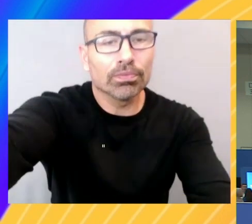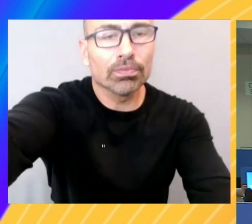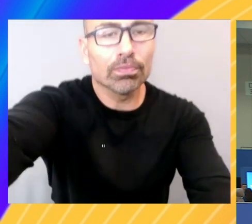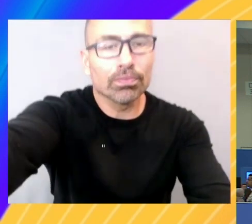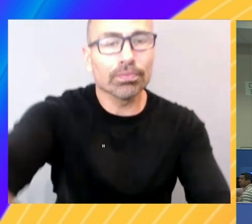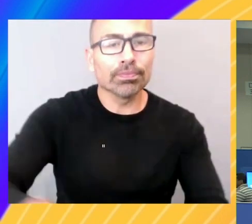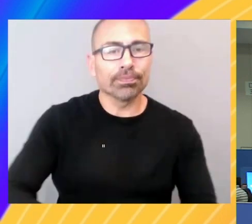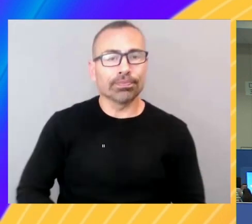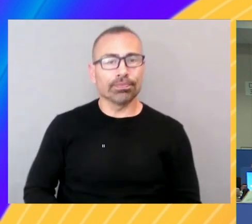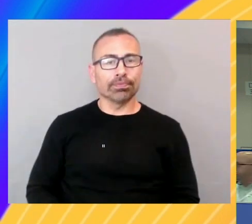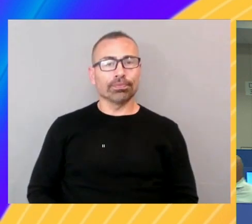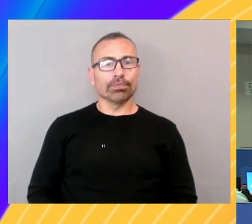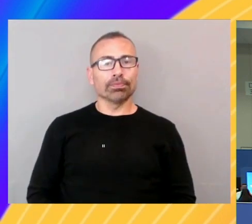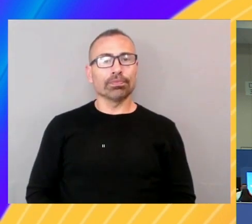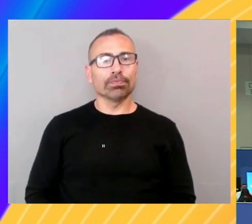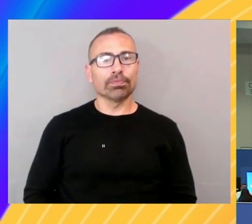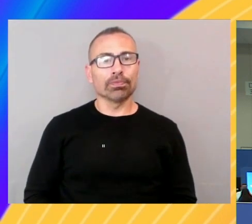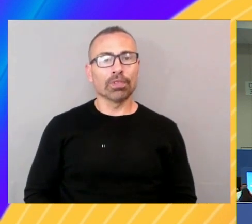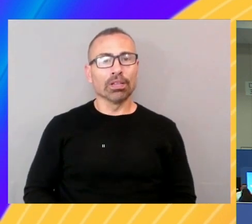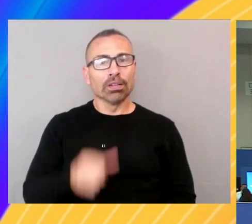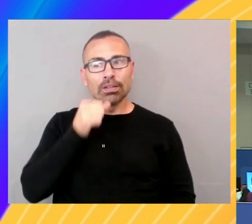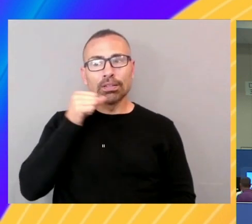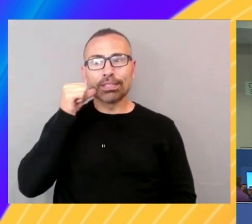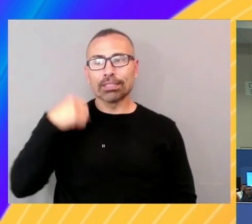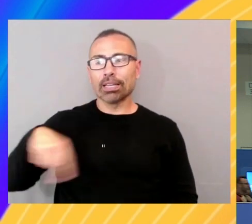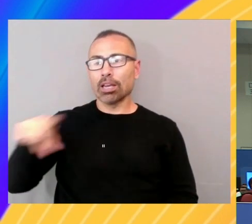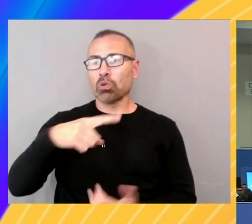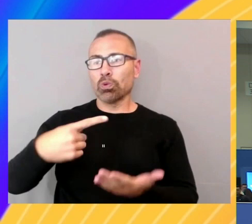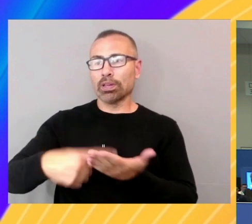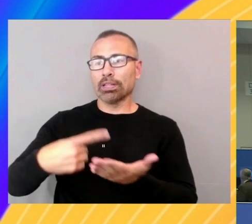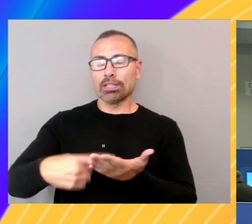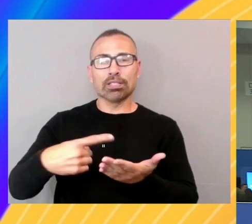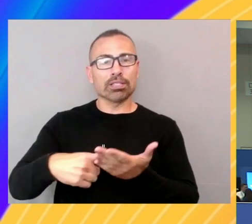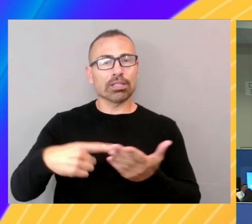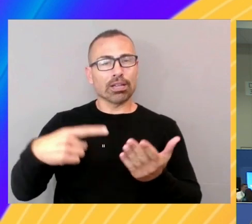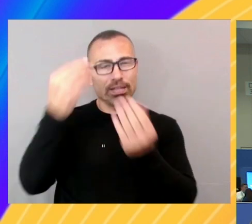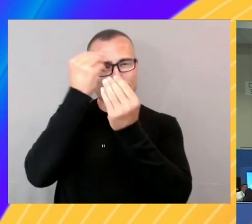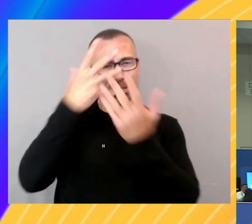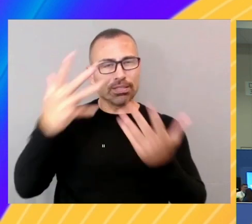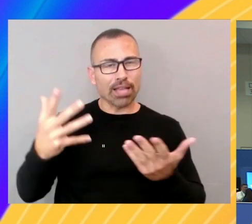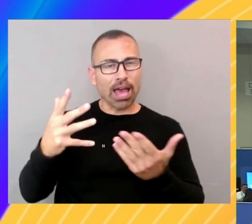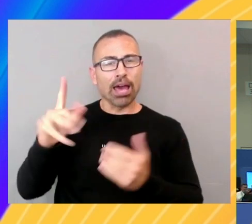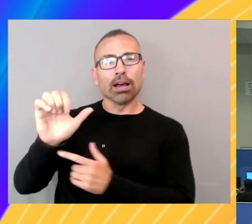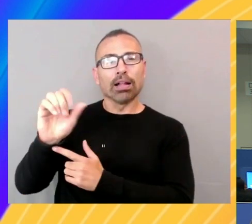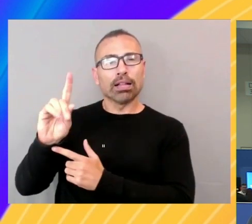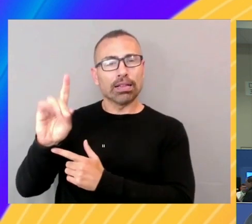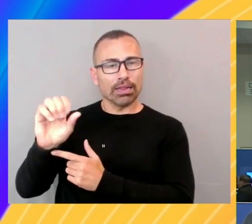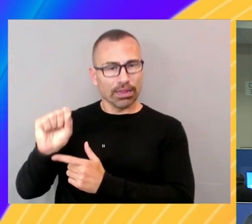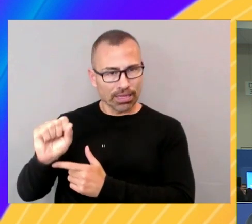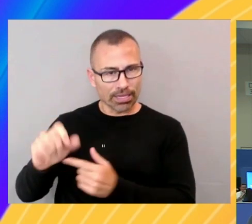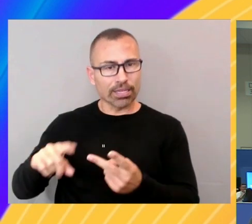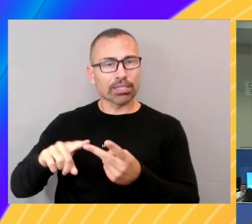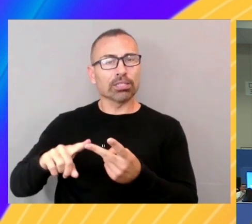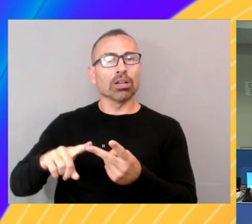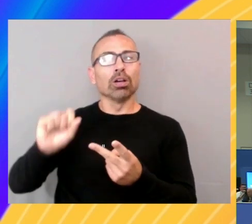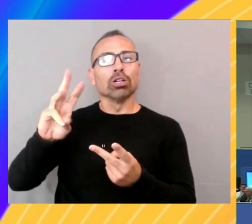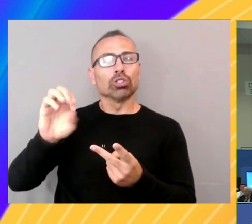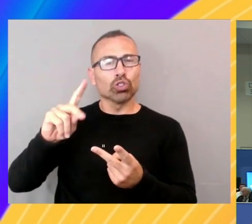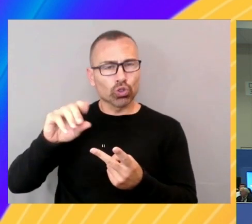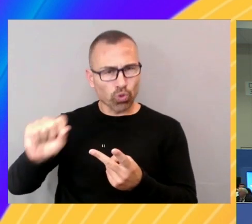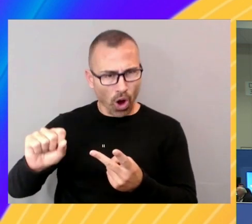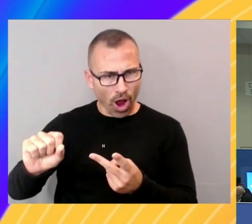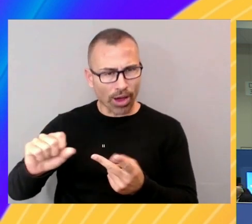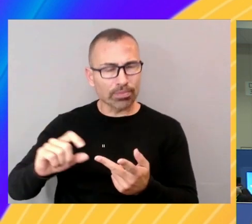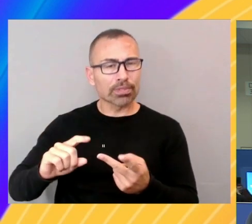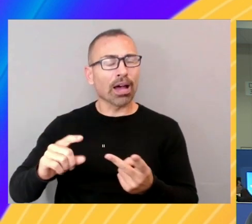data warehouses, data swamps. Aaron's right over there. We talked about that earlier. And we've been today talking a lot about